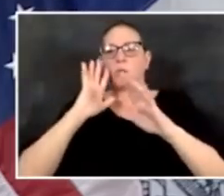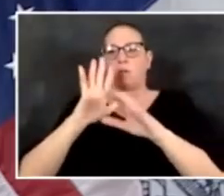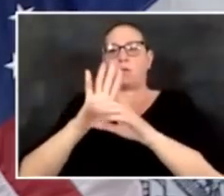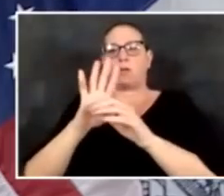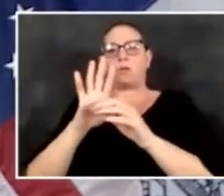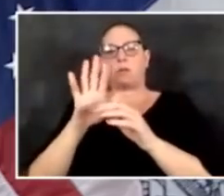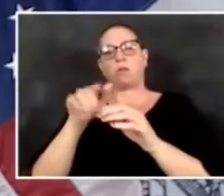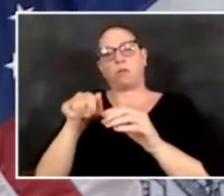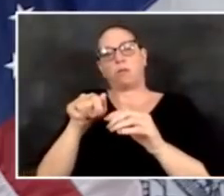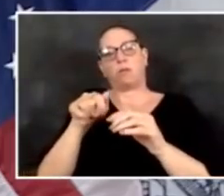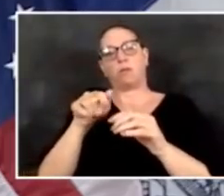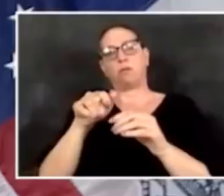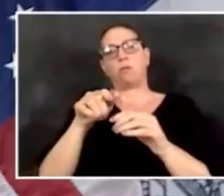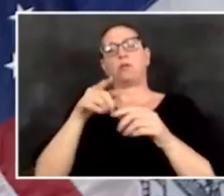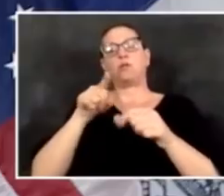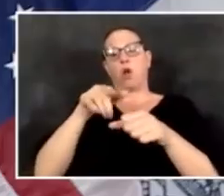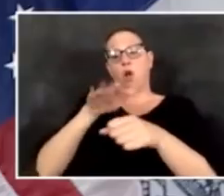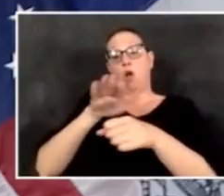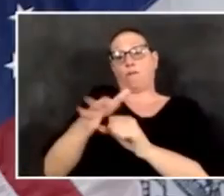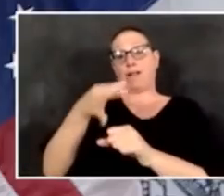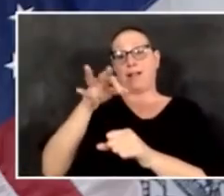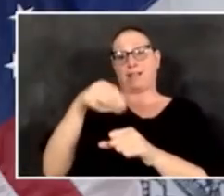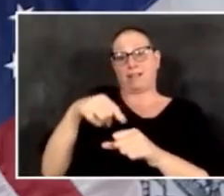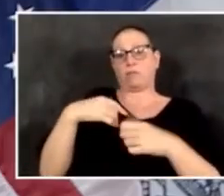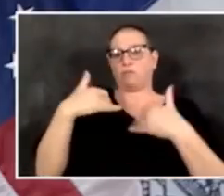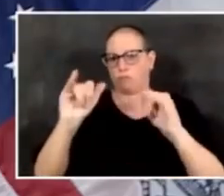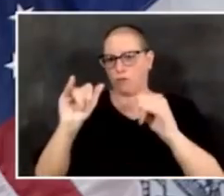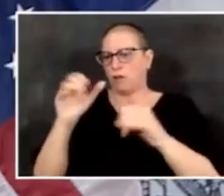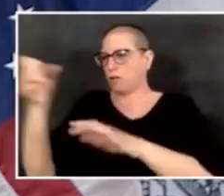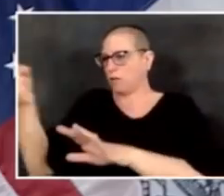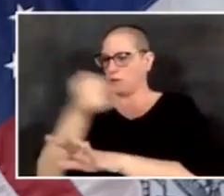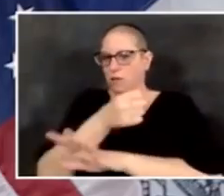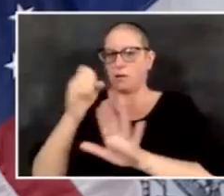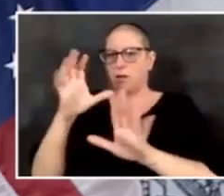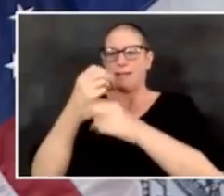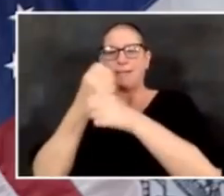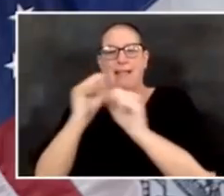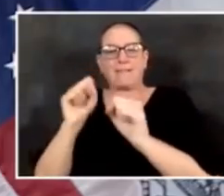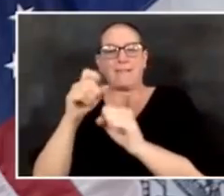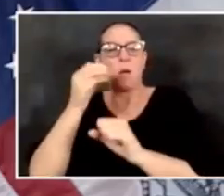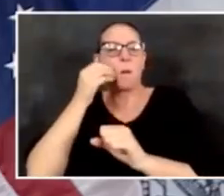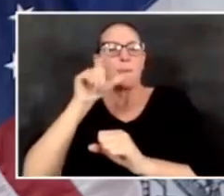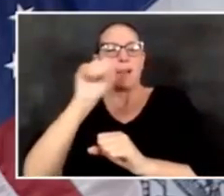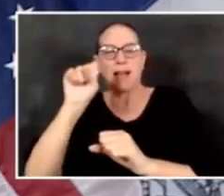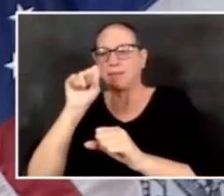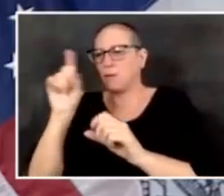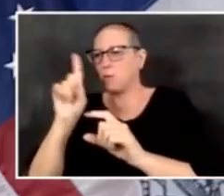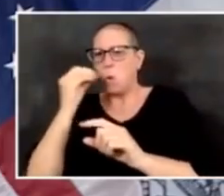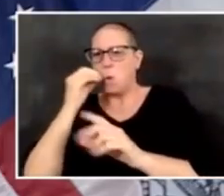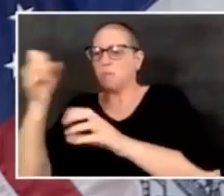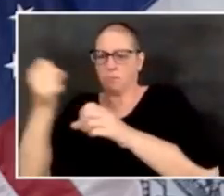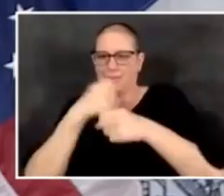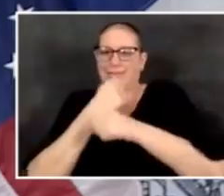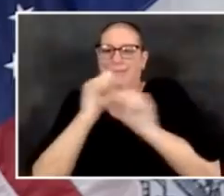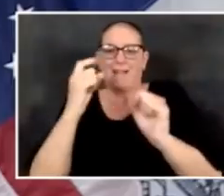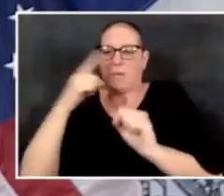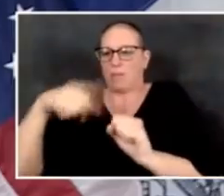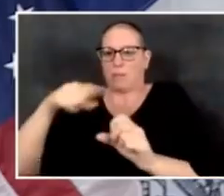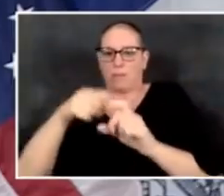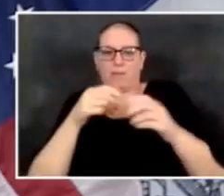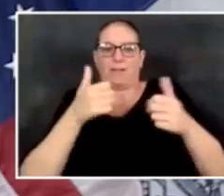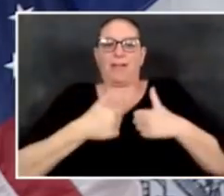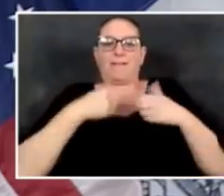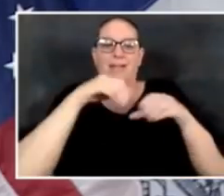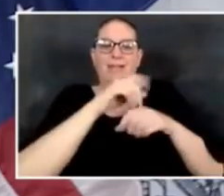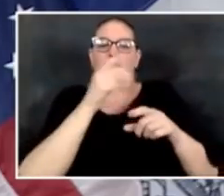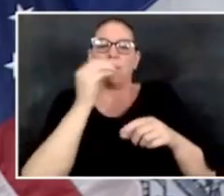about human beings whose lives came unglued. We have to find a way to, everybody, something brought them to the street. We